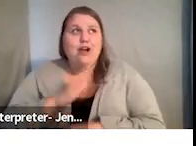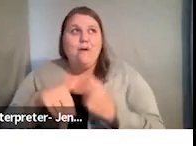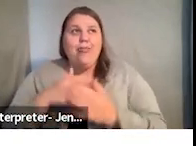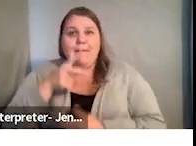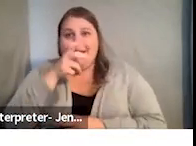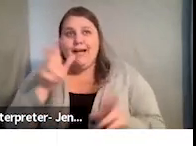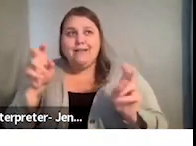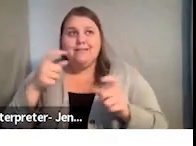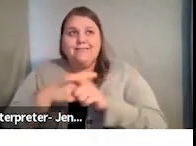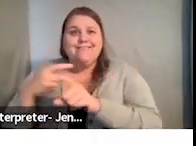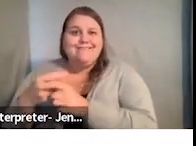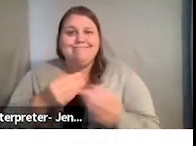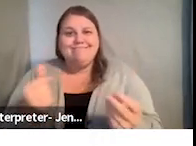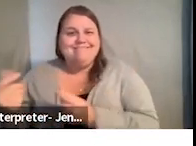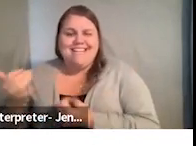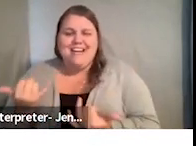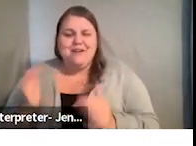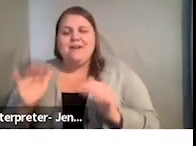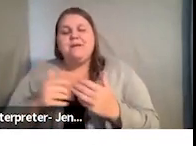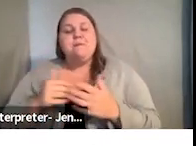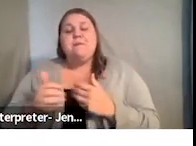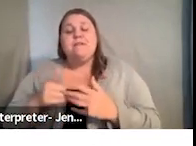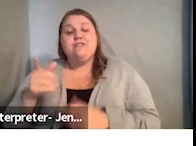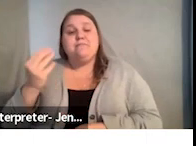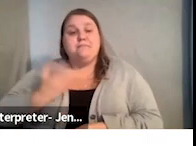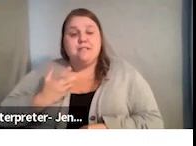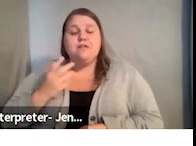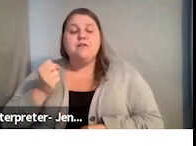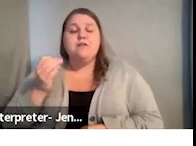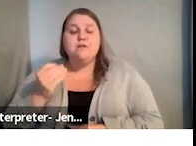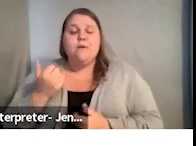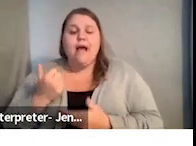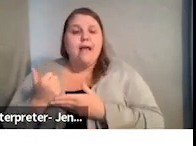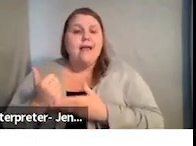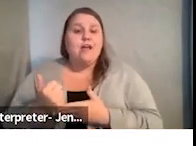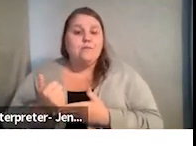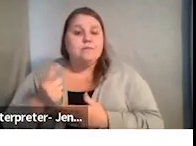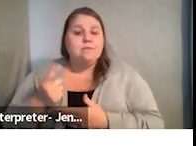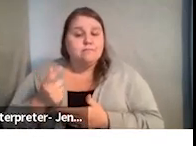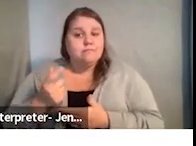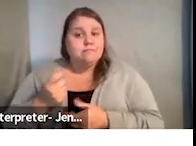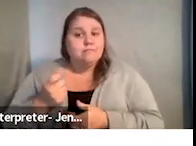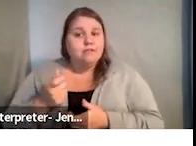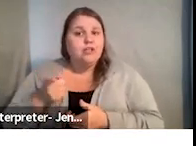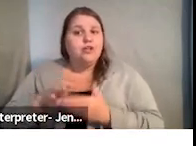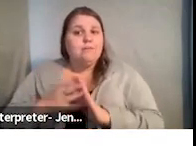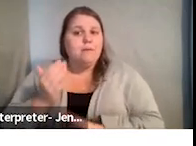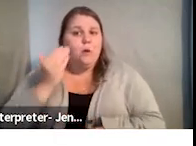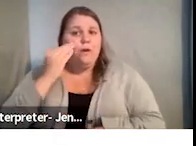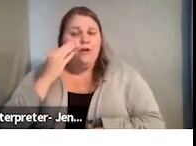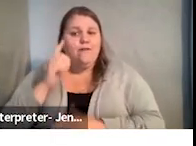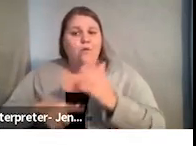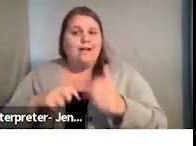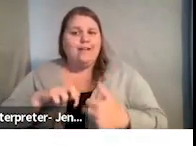Yes, that's what she said. And so I kind of helped make her aware of some of the issues we were having. I was helping